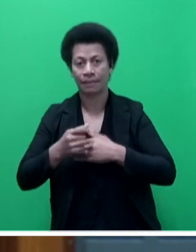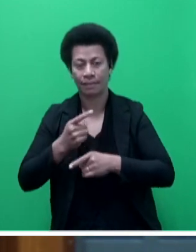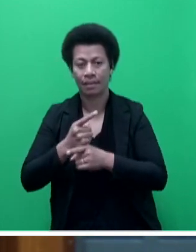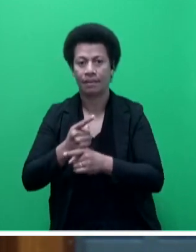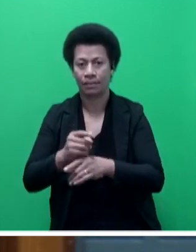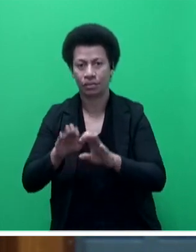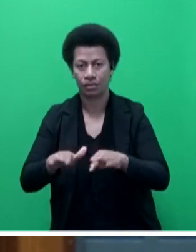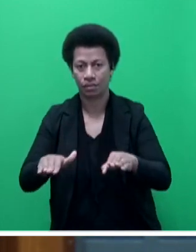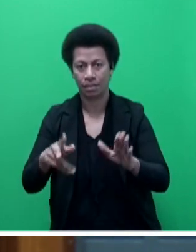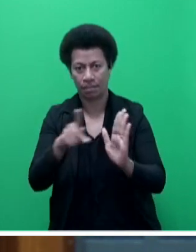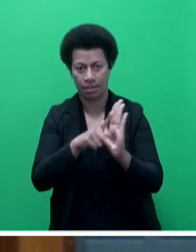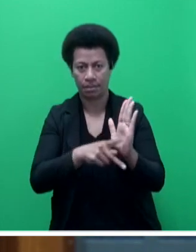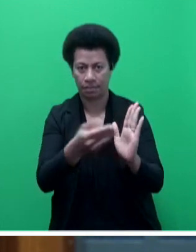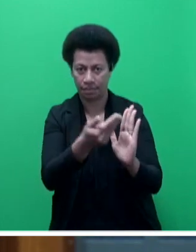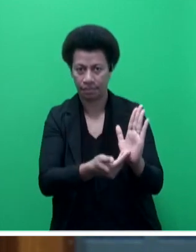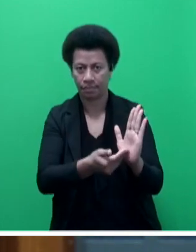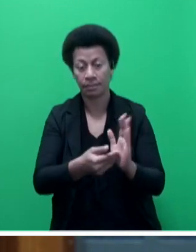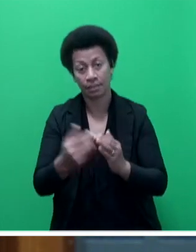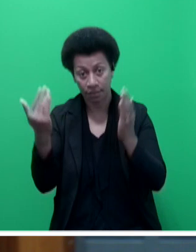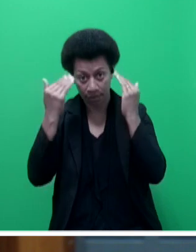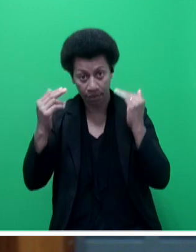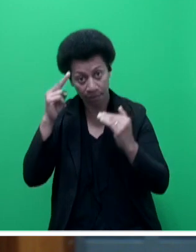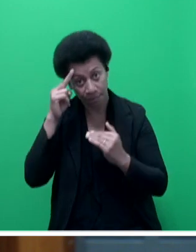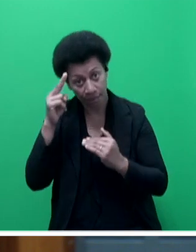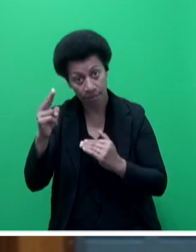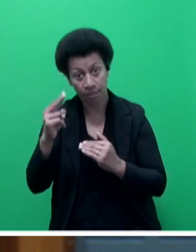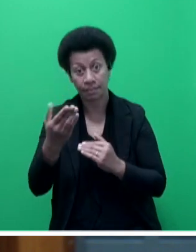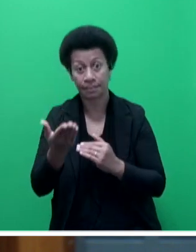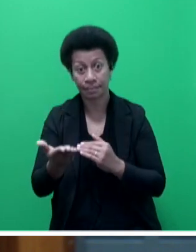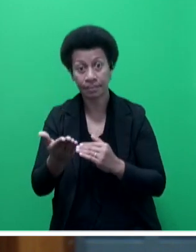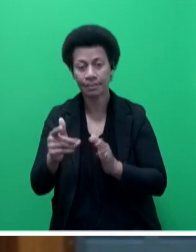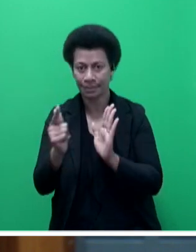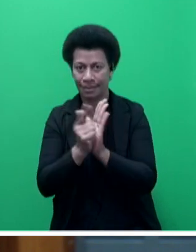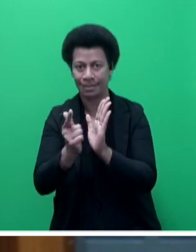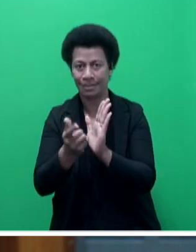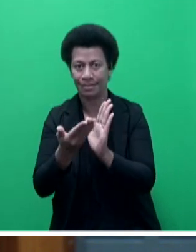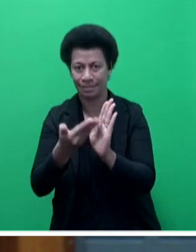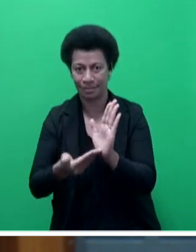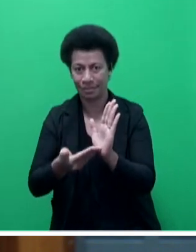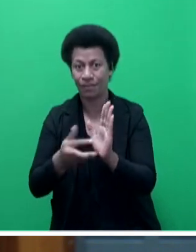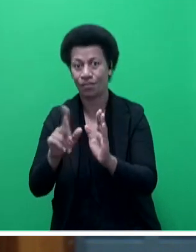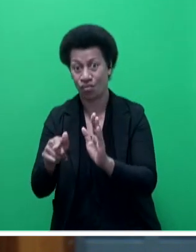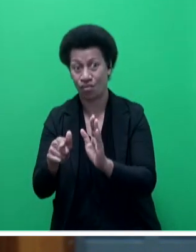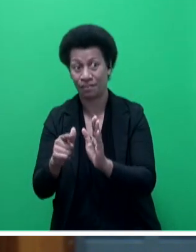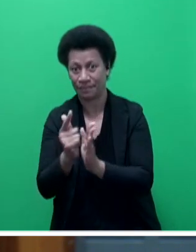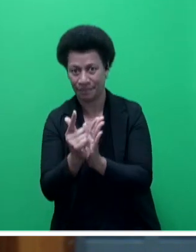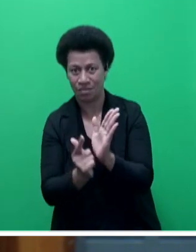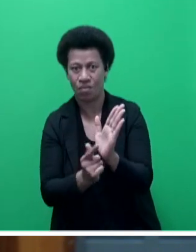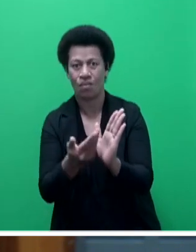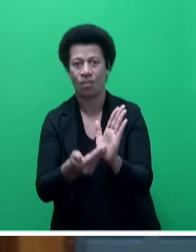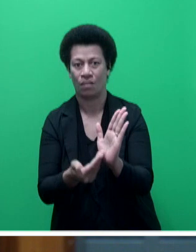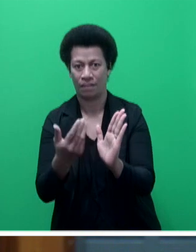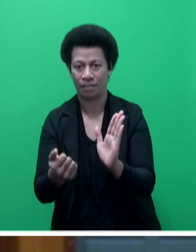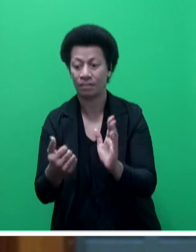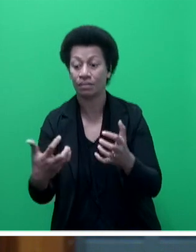Child Safeguarding Policy. Mr. Speaker, the Ministry, as per its legal mandate under the existing legislation related